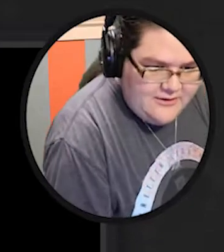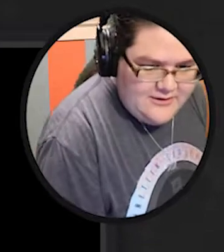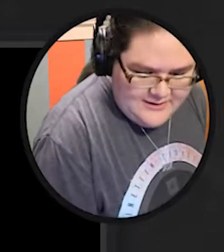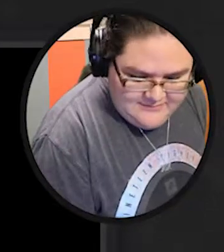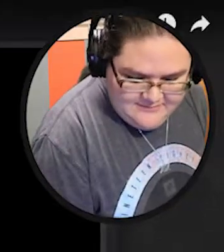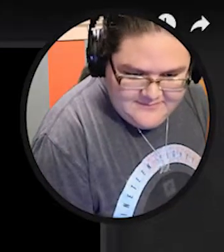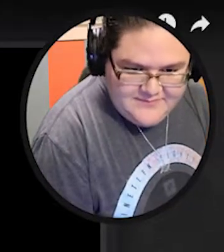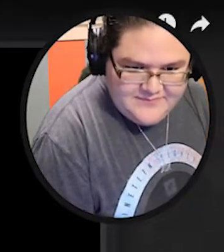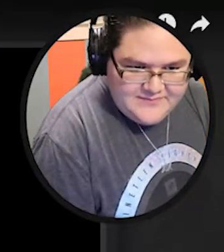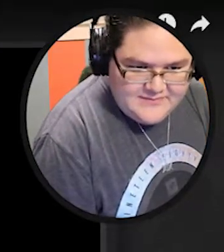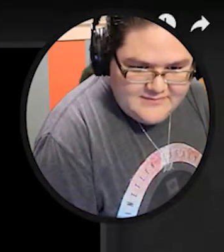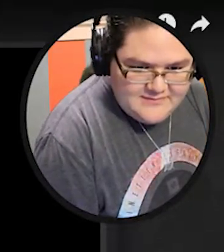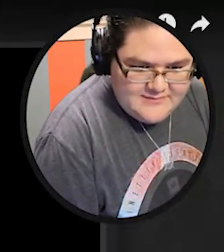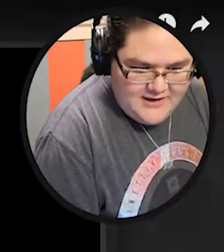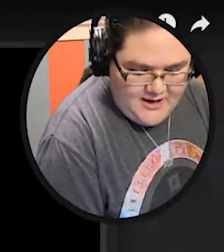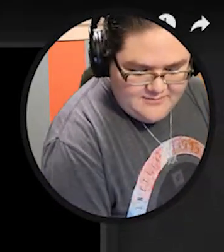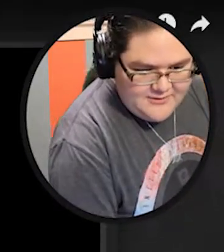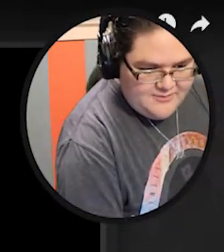Hold on.